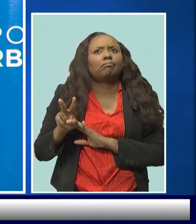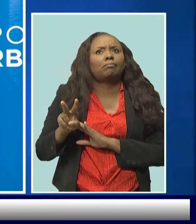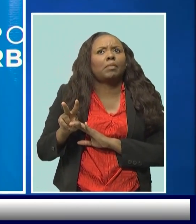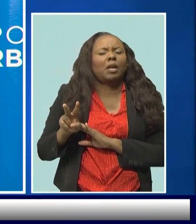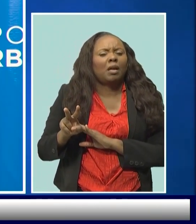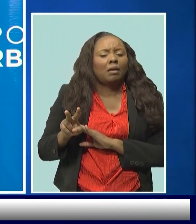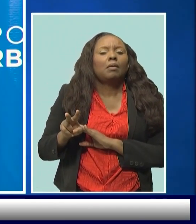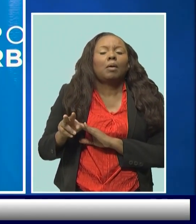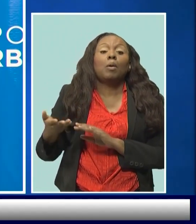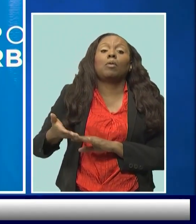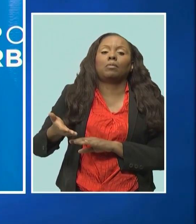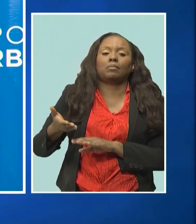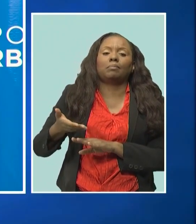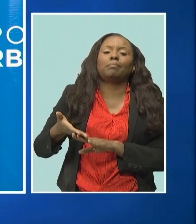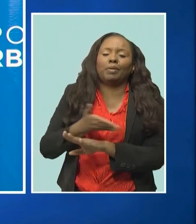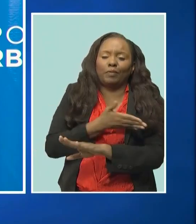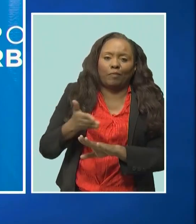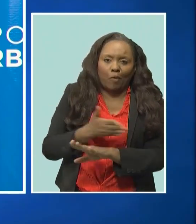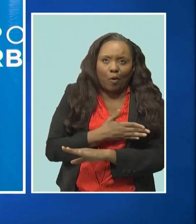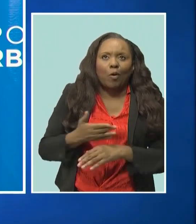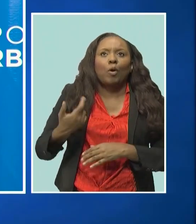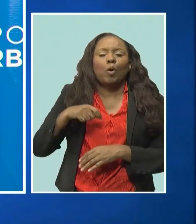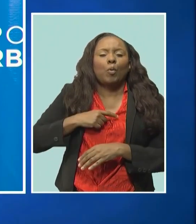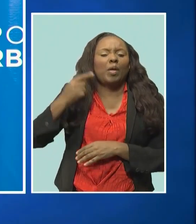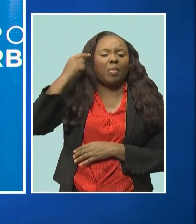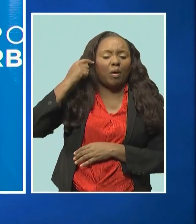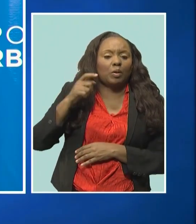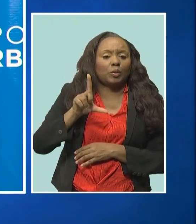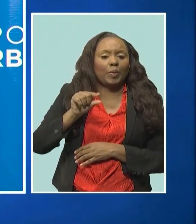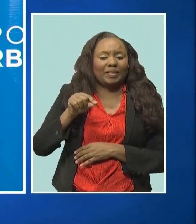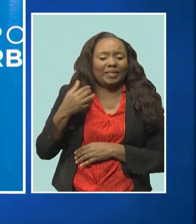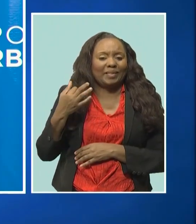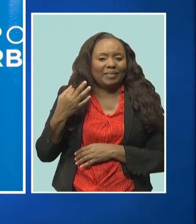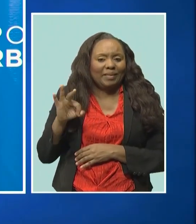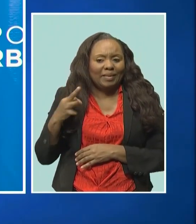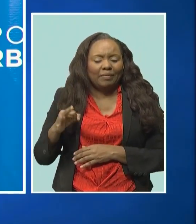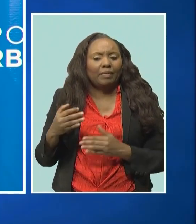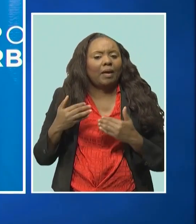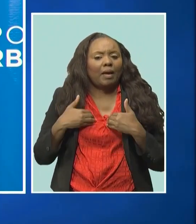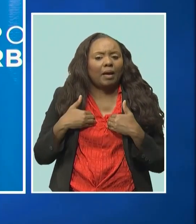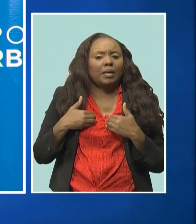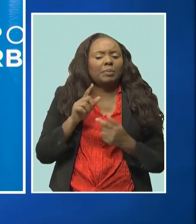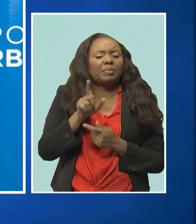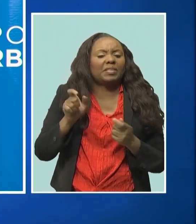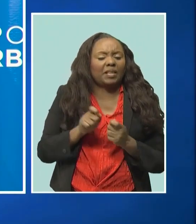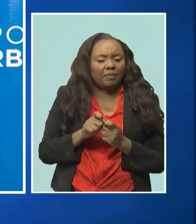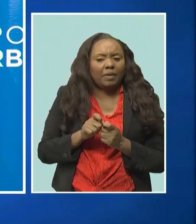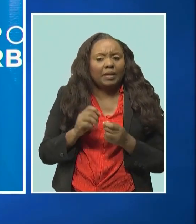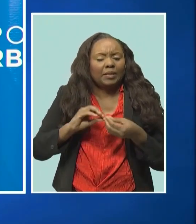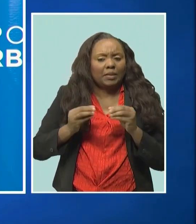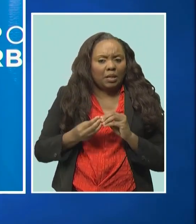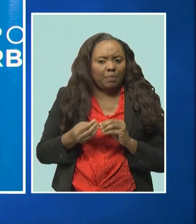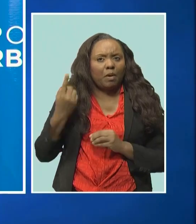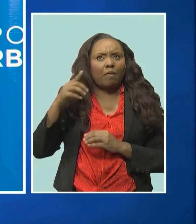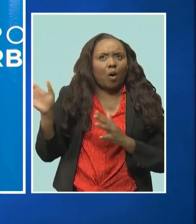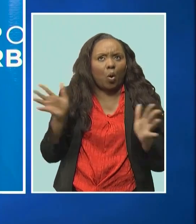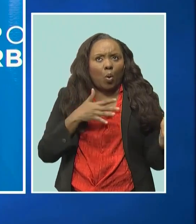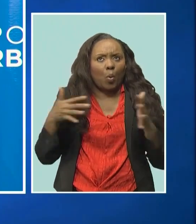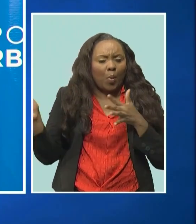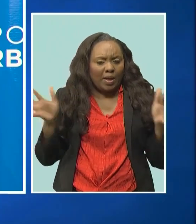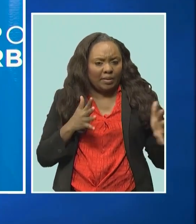2019 that we would have approximately 166 megawatts of wind. We have 5 megawatts of